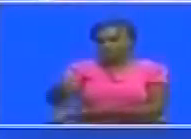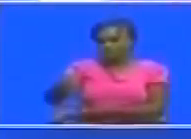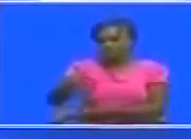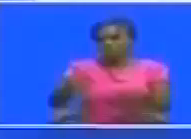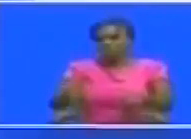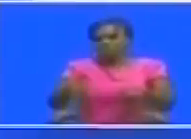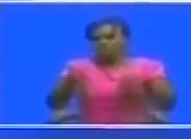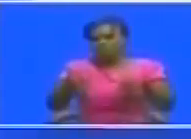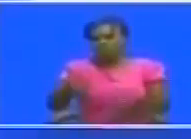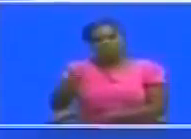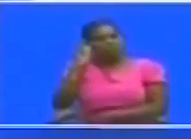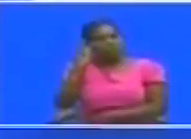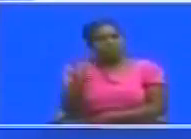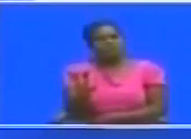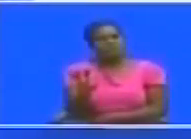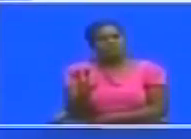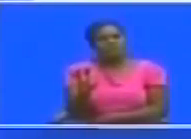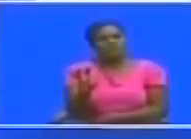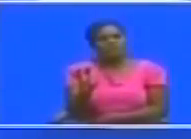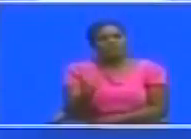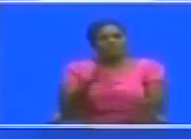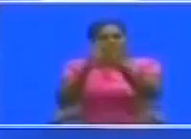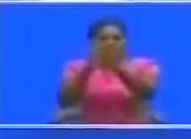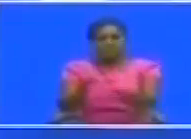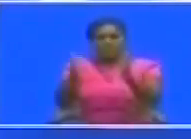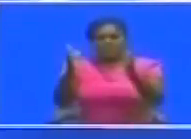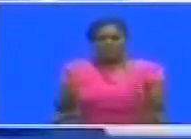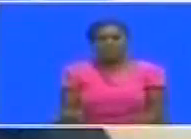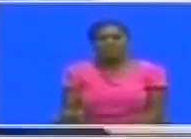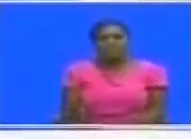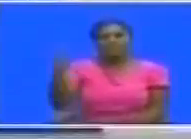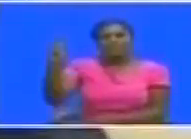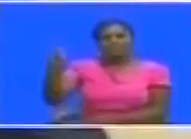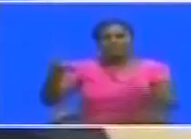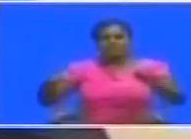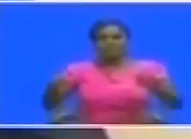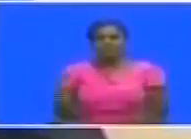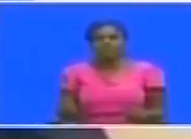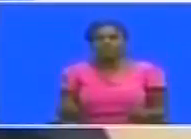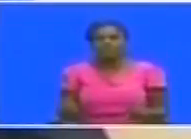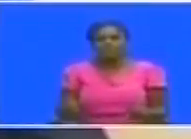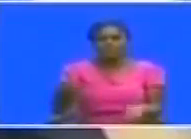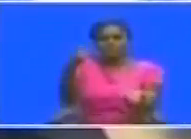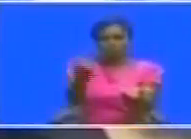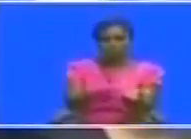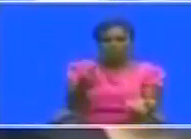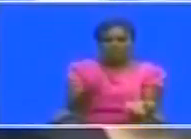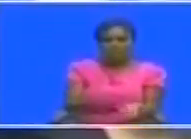that history has answered. Solomon Serwanjja, KTN News, Kampala, Uganda.